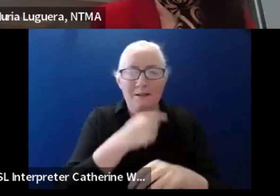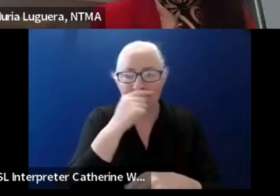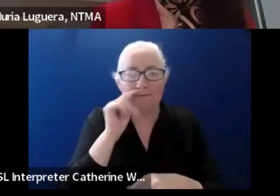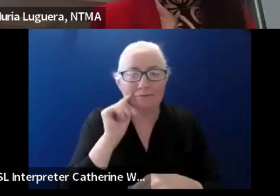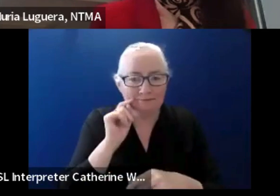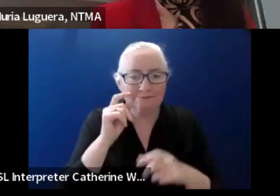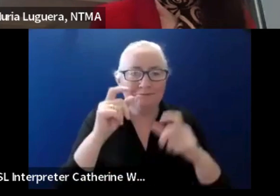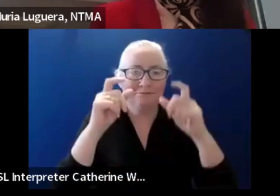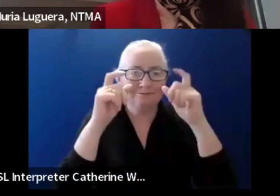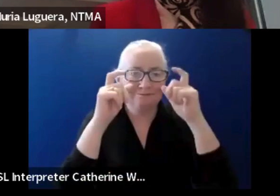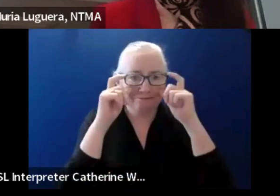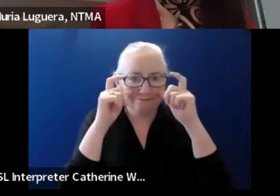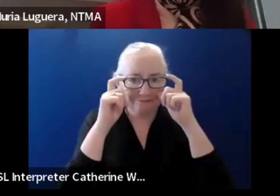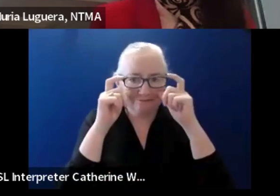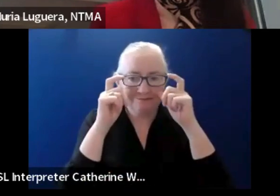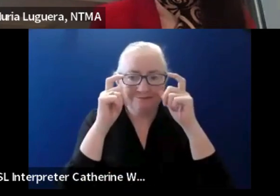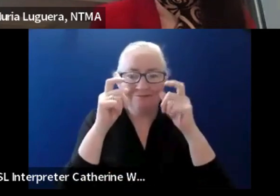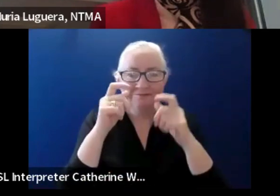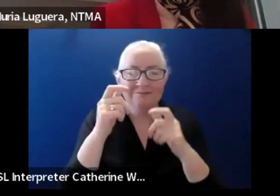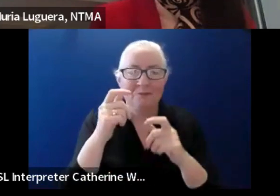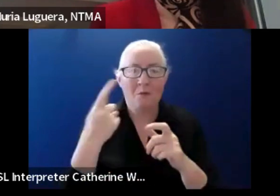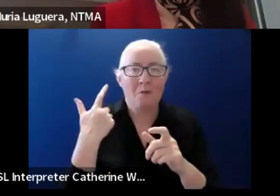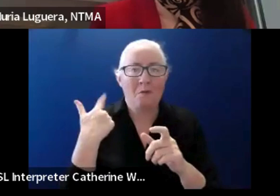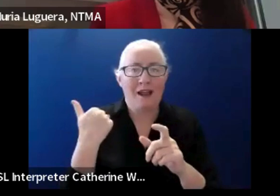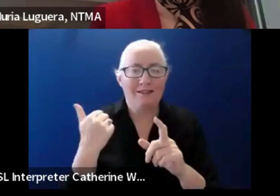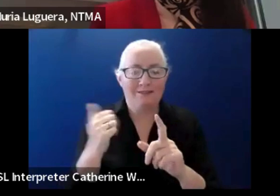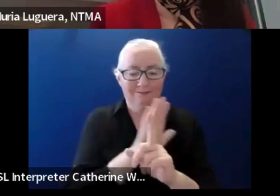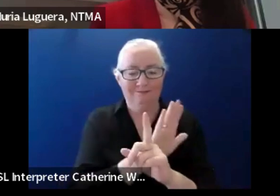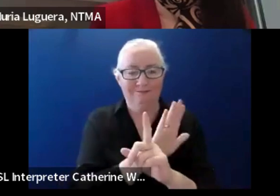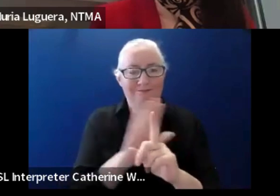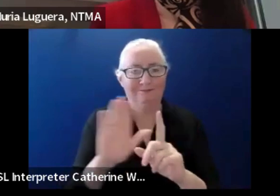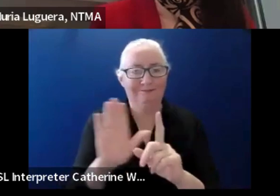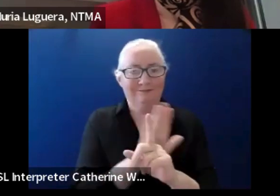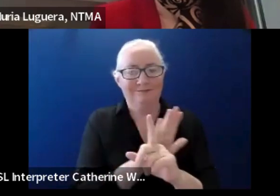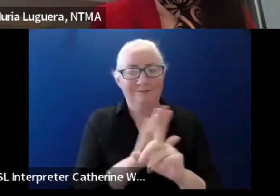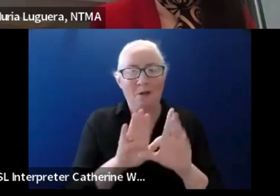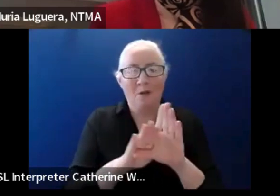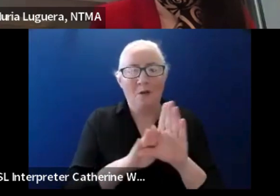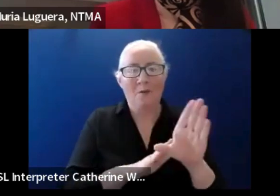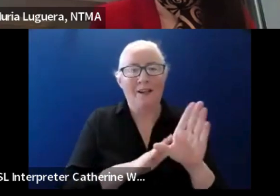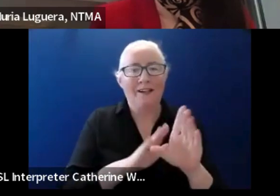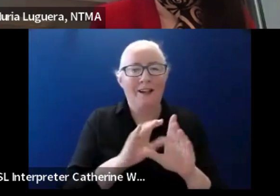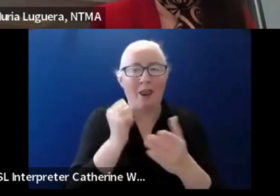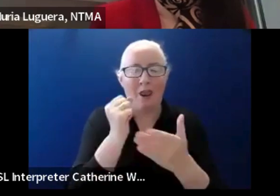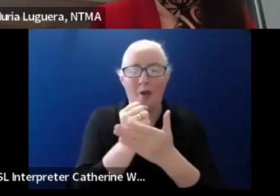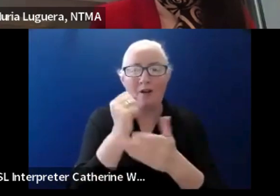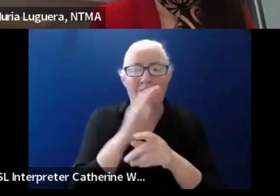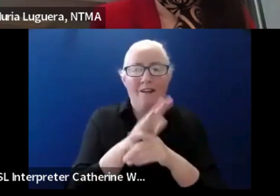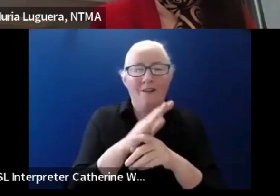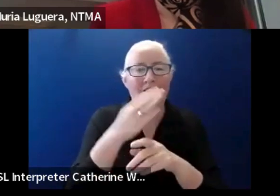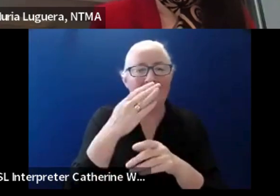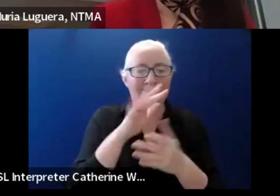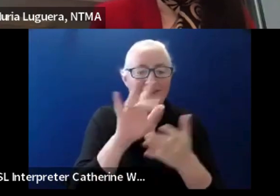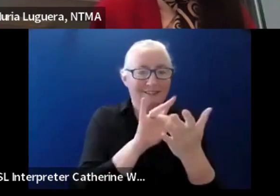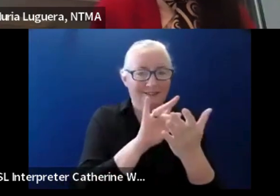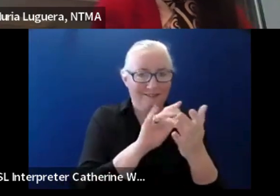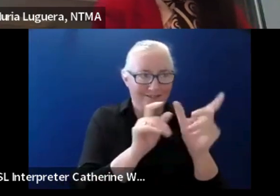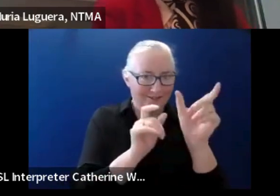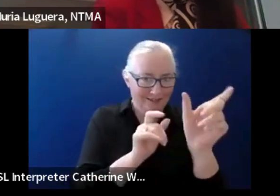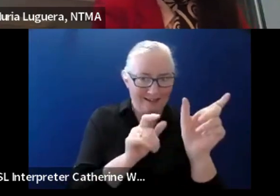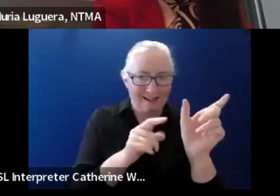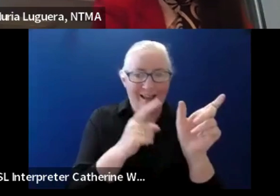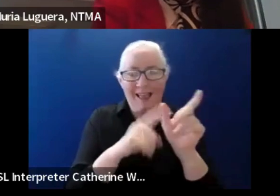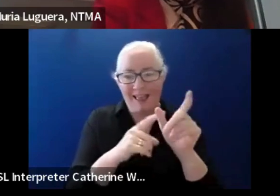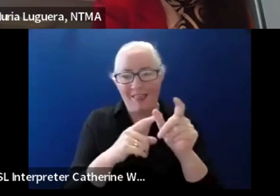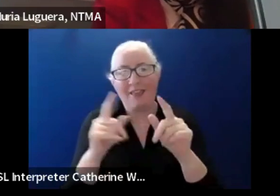wearing spectacles, and I'm in front of a white virtual background with the logo for the Irish Centre for Diversity and our coloured